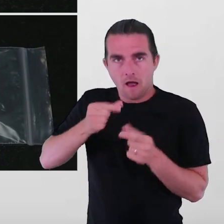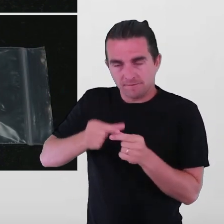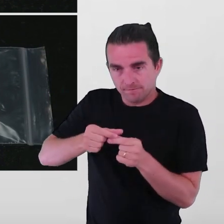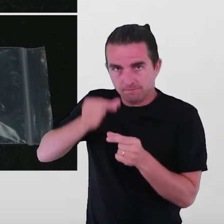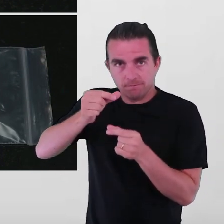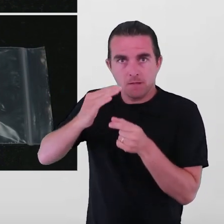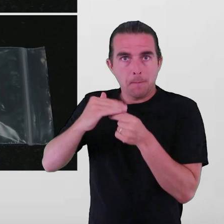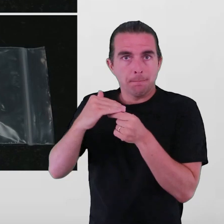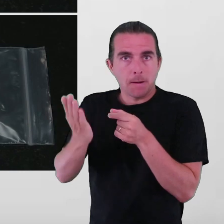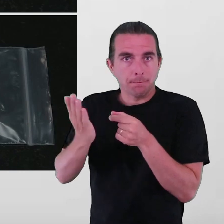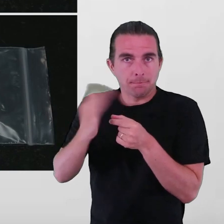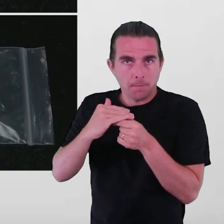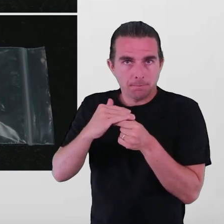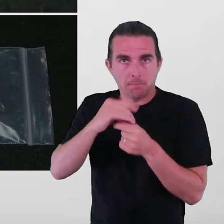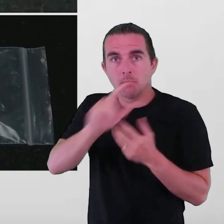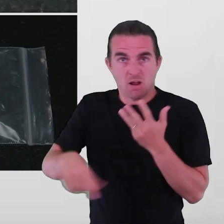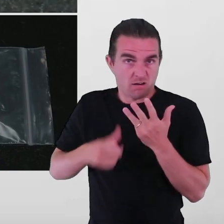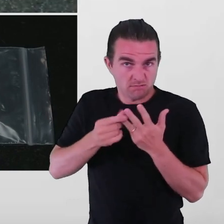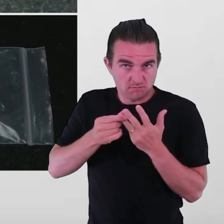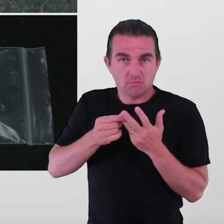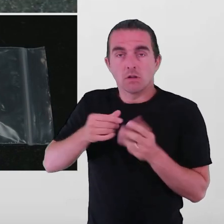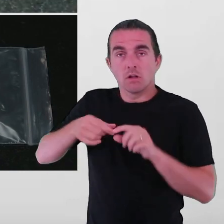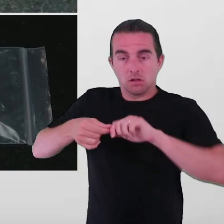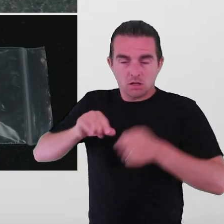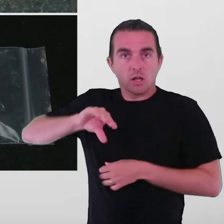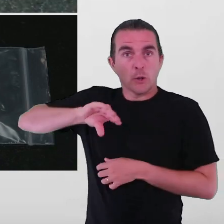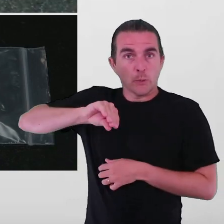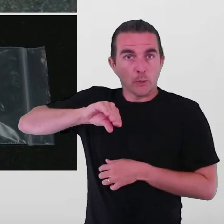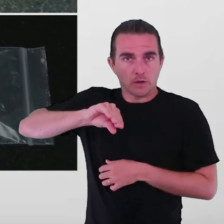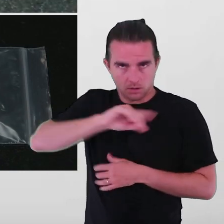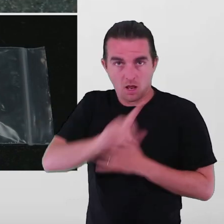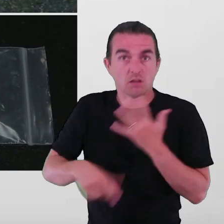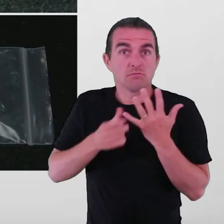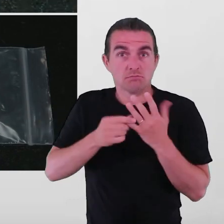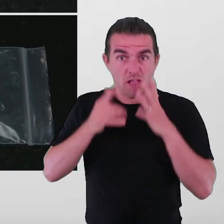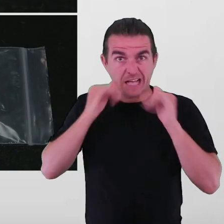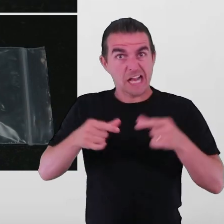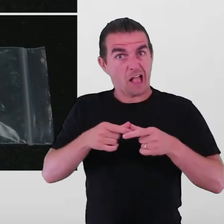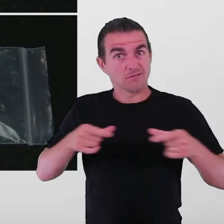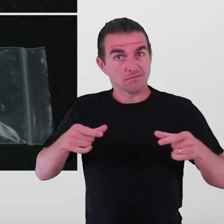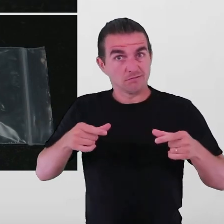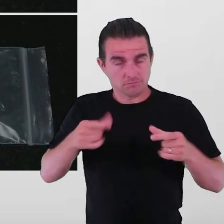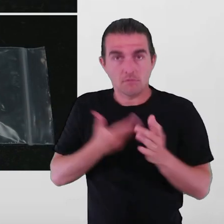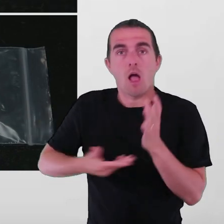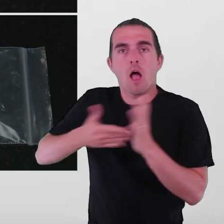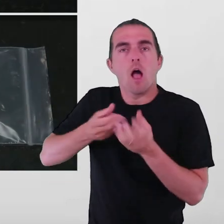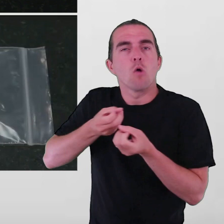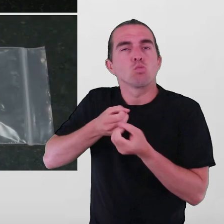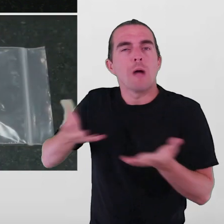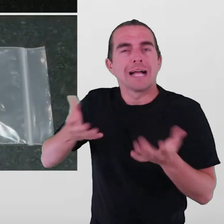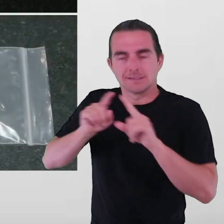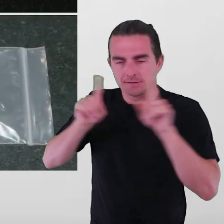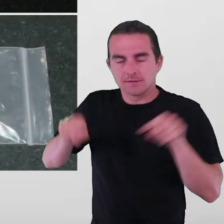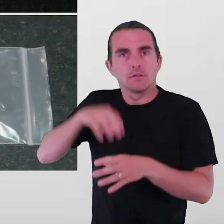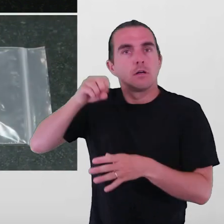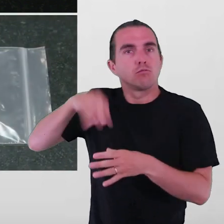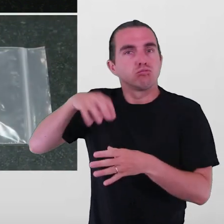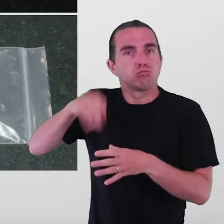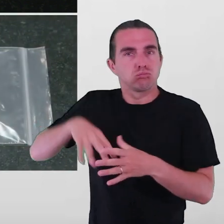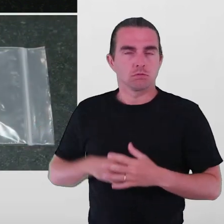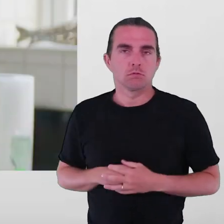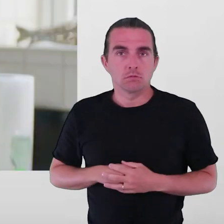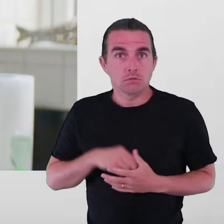holder, an extraction tube, an extraction buffer sachet, the test strip, and a waste